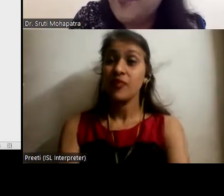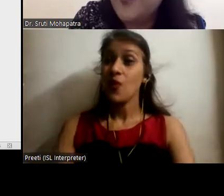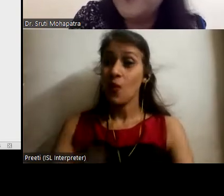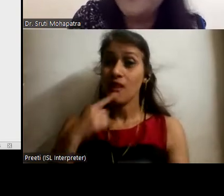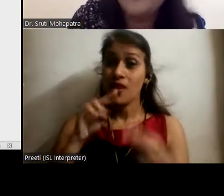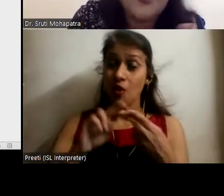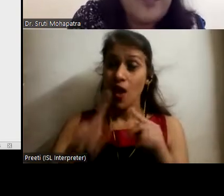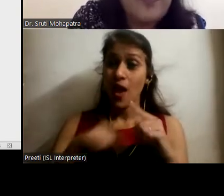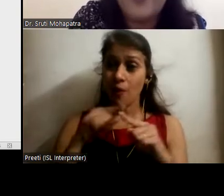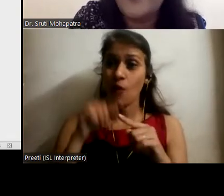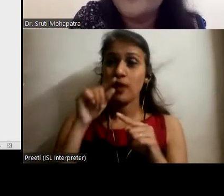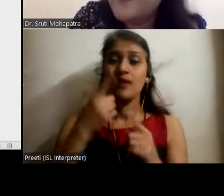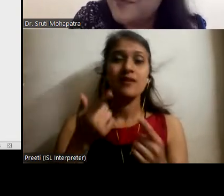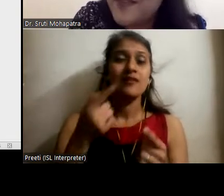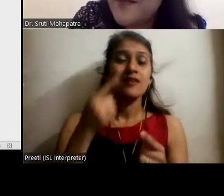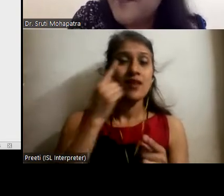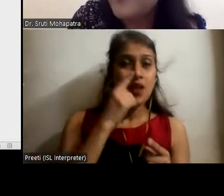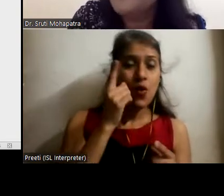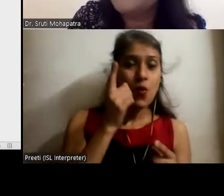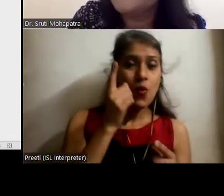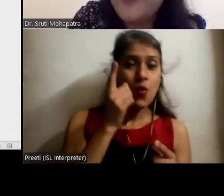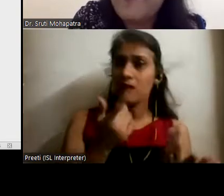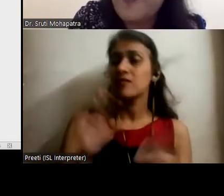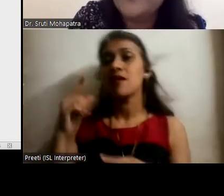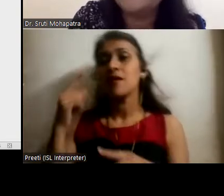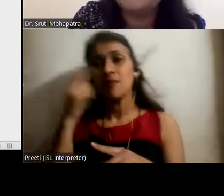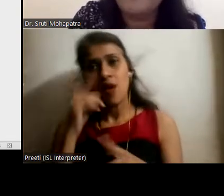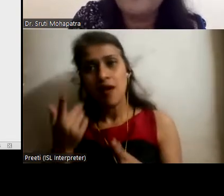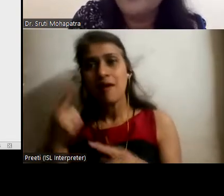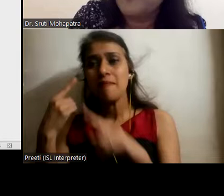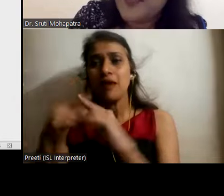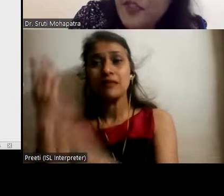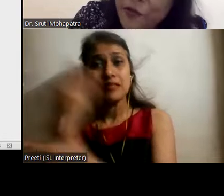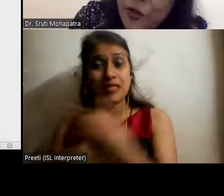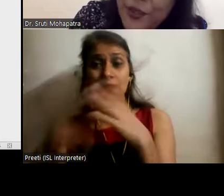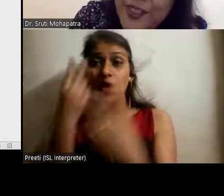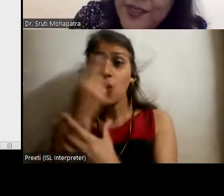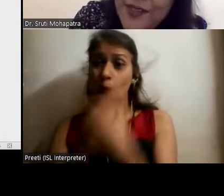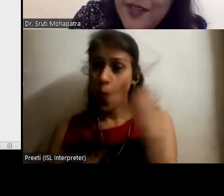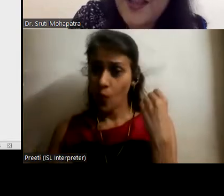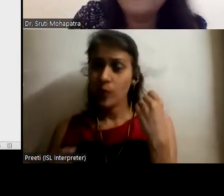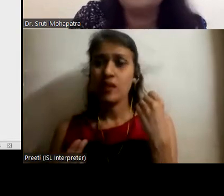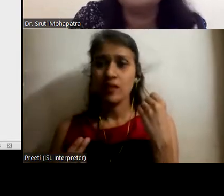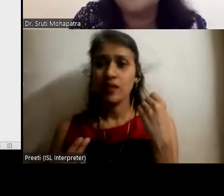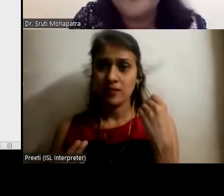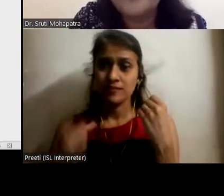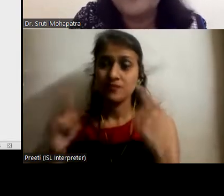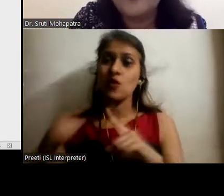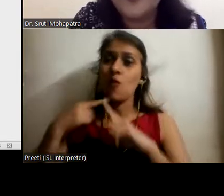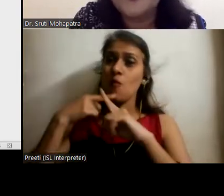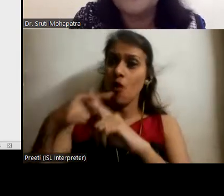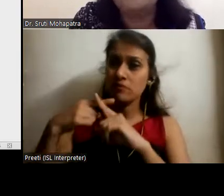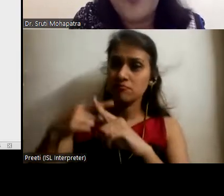intersectionality between gender and disability, you suddenly found that there are positive connotations and there are also